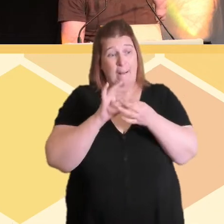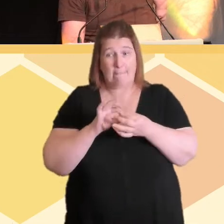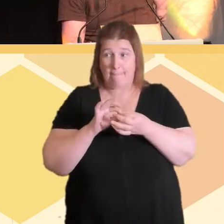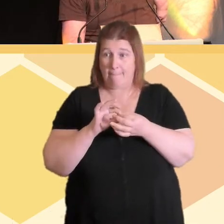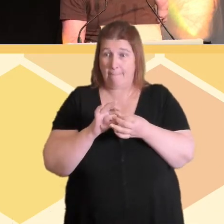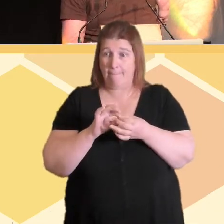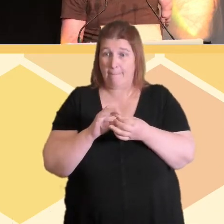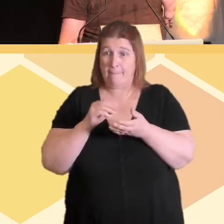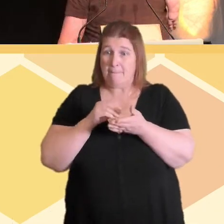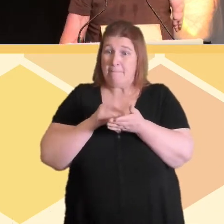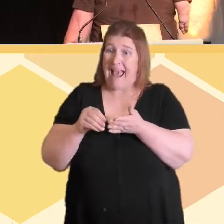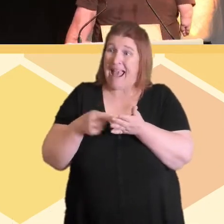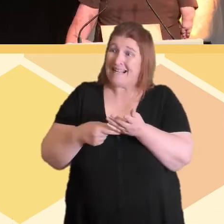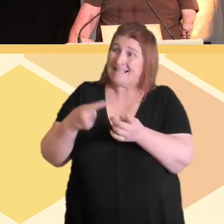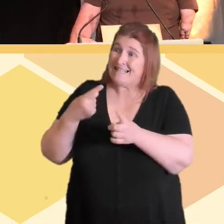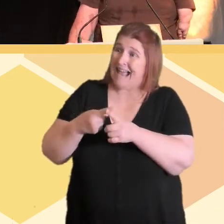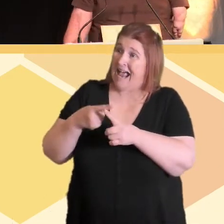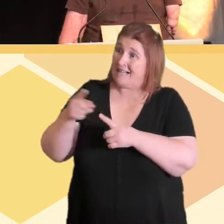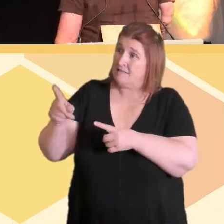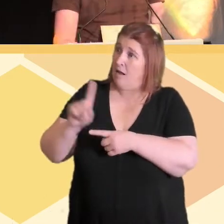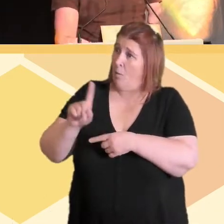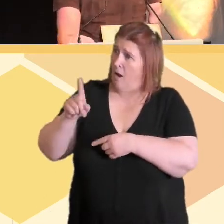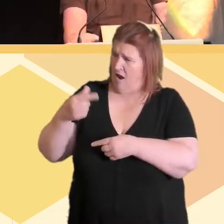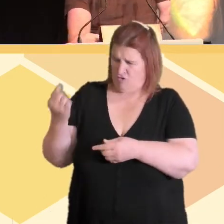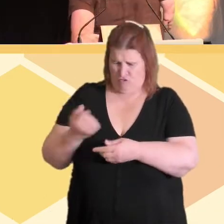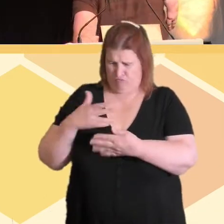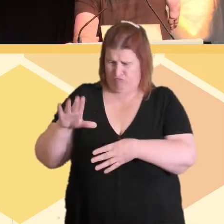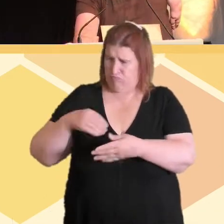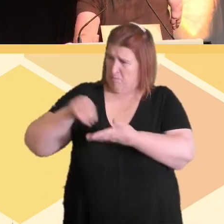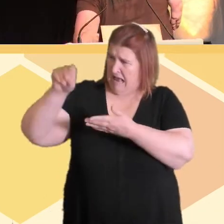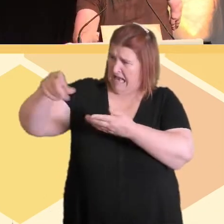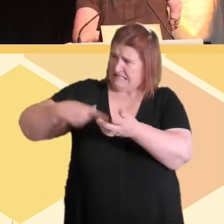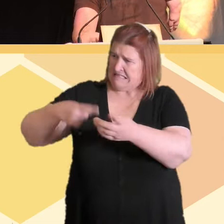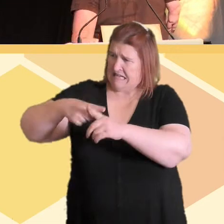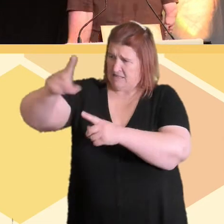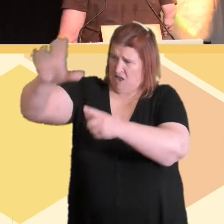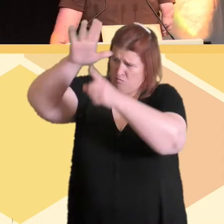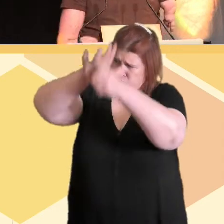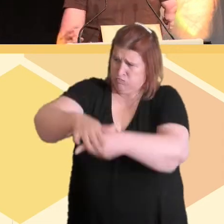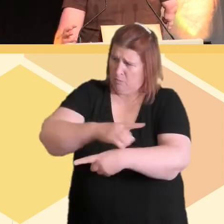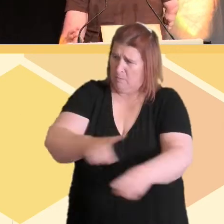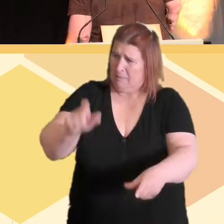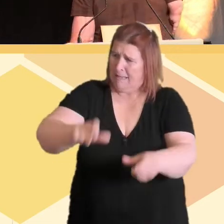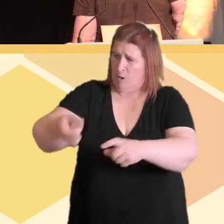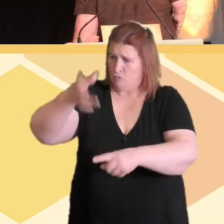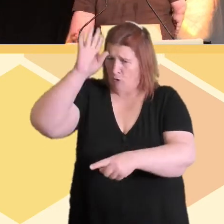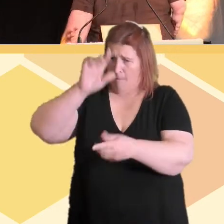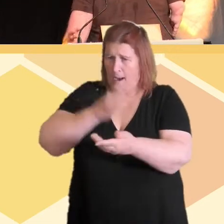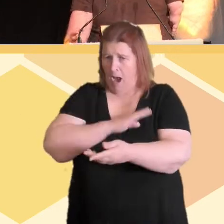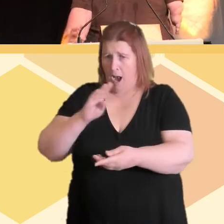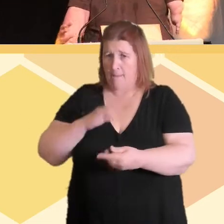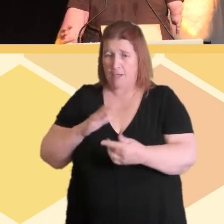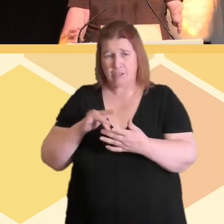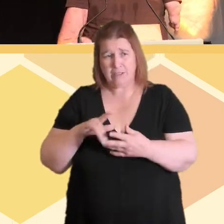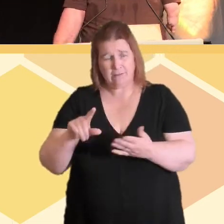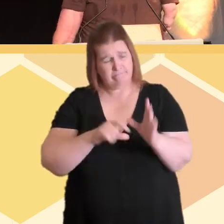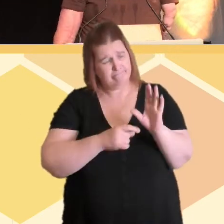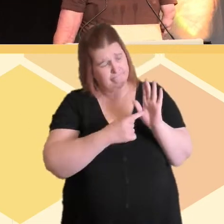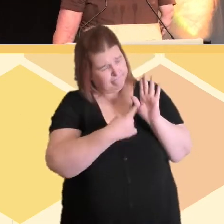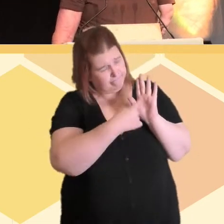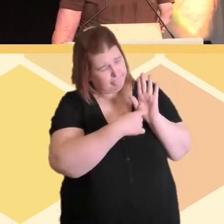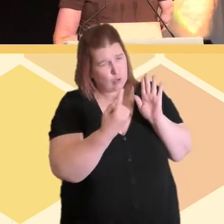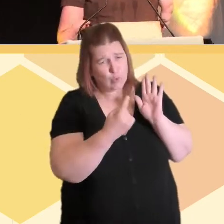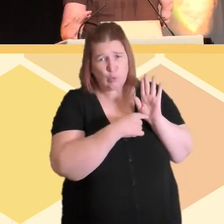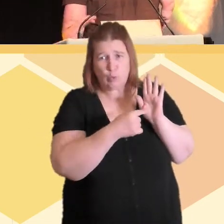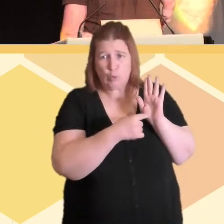paying taxes to a repressive regime, Jesus had his detractors bring a coin to him, and he asked them, "Whose image is this and whose